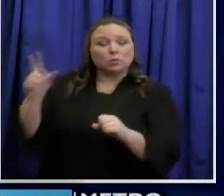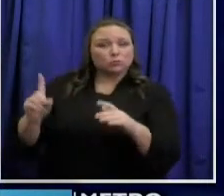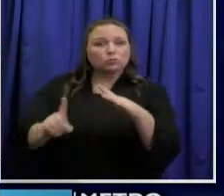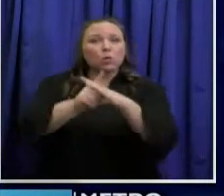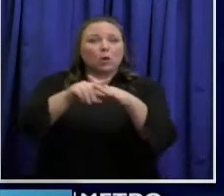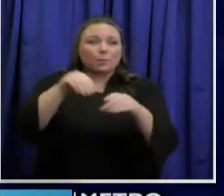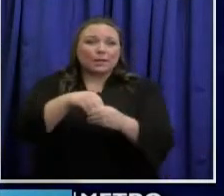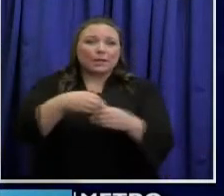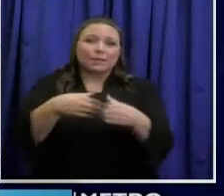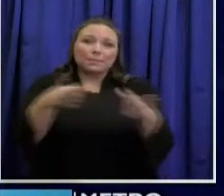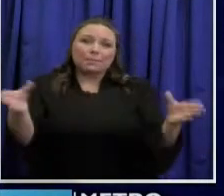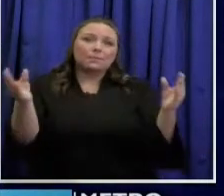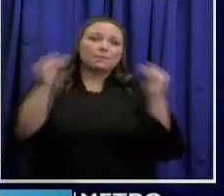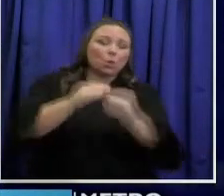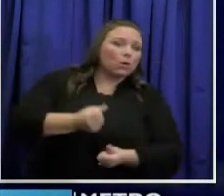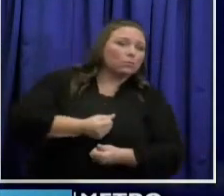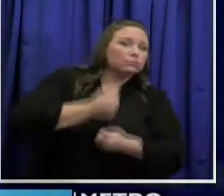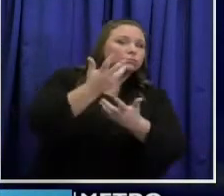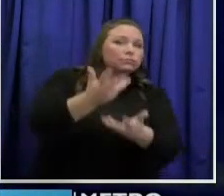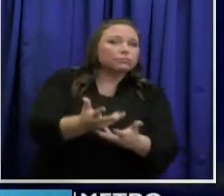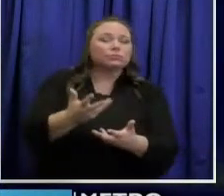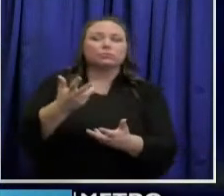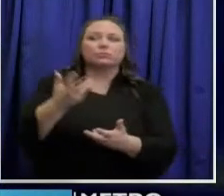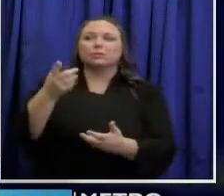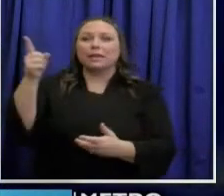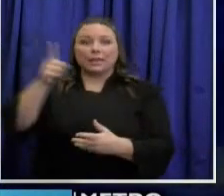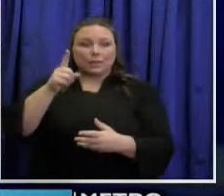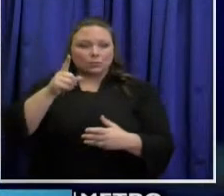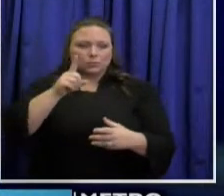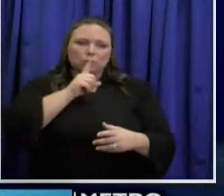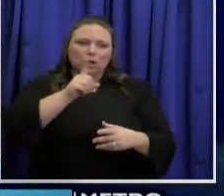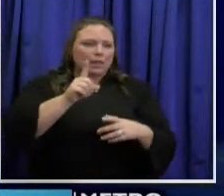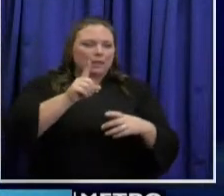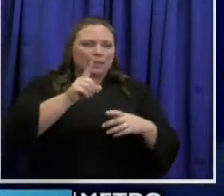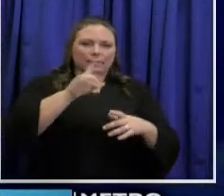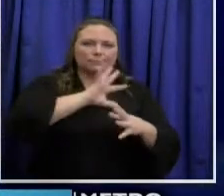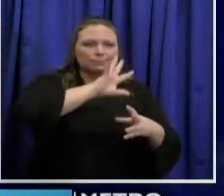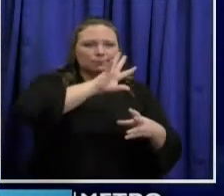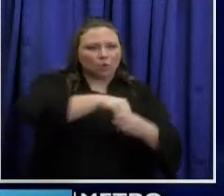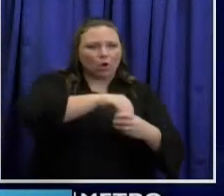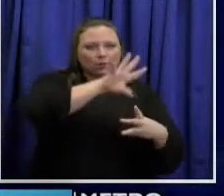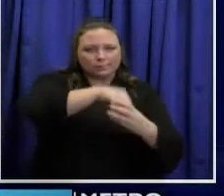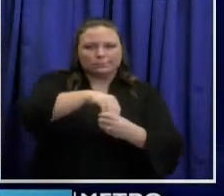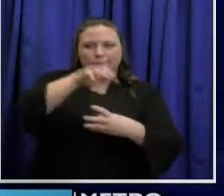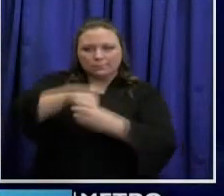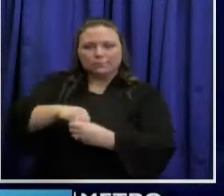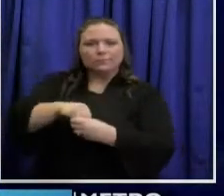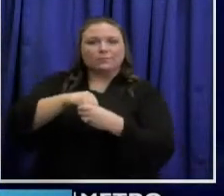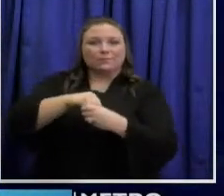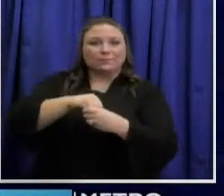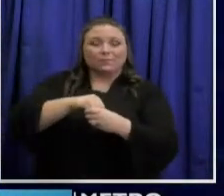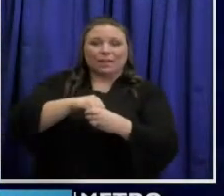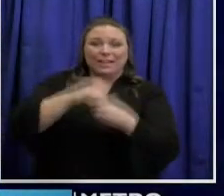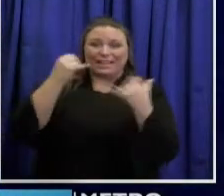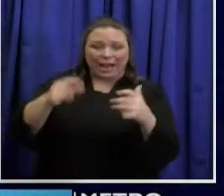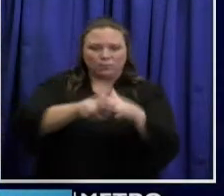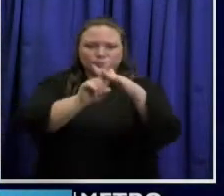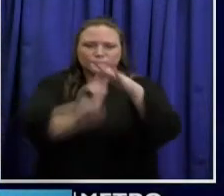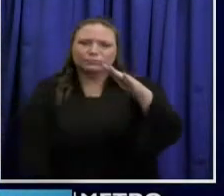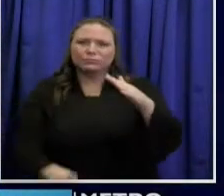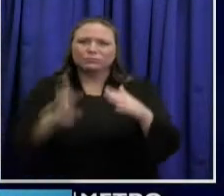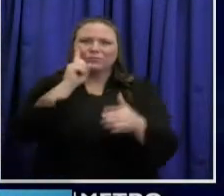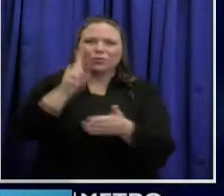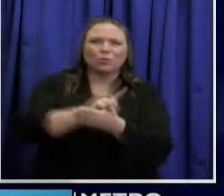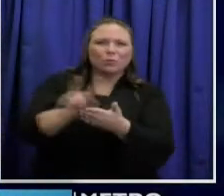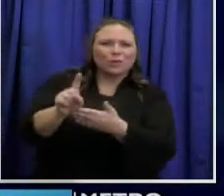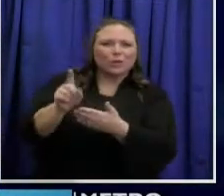more forthcoming. For a man who'd been so visible during his 4 years in office, to suddenly disappear on us for a week or 2 now,